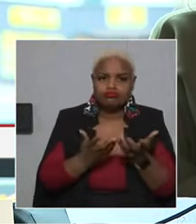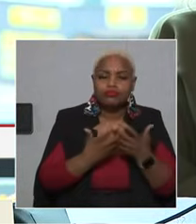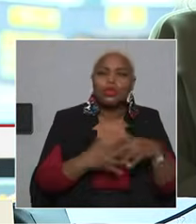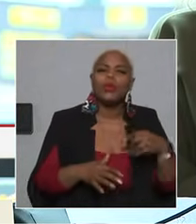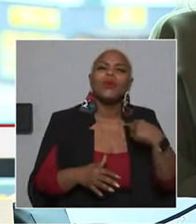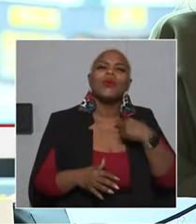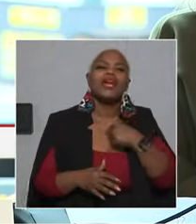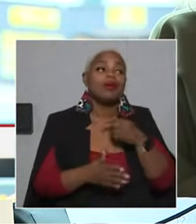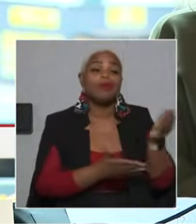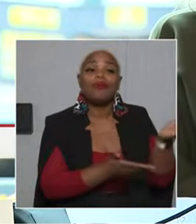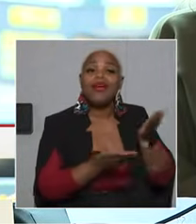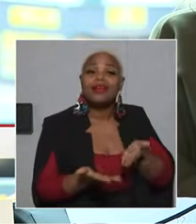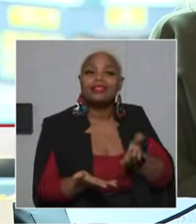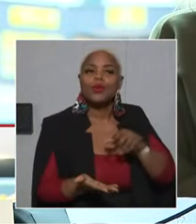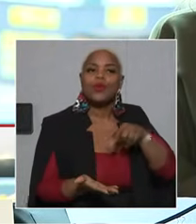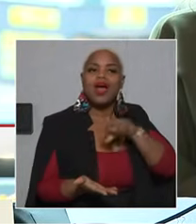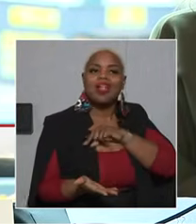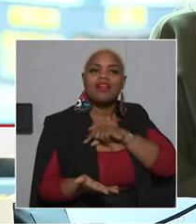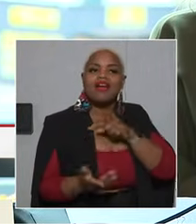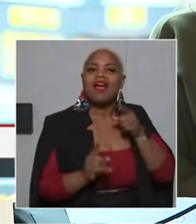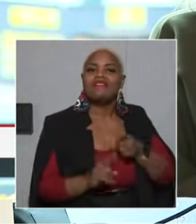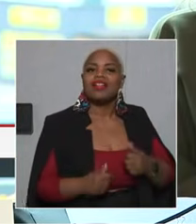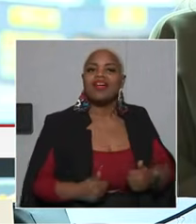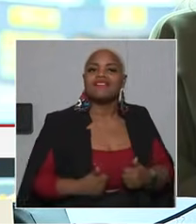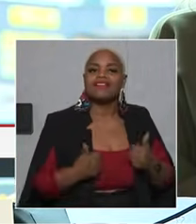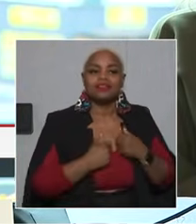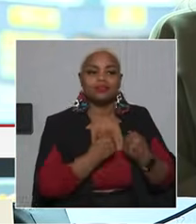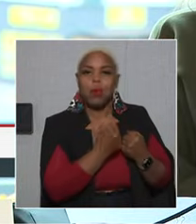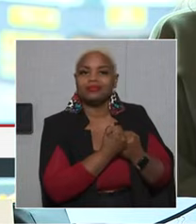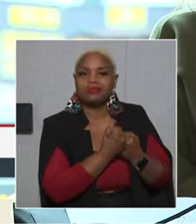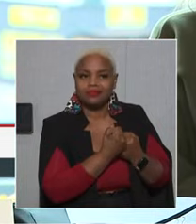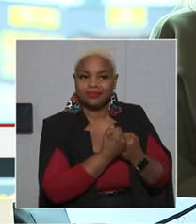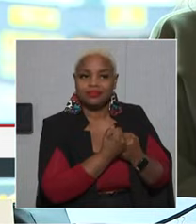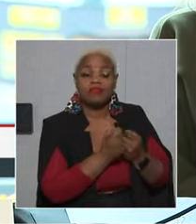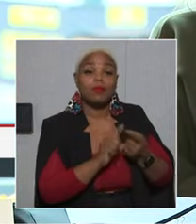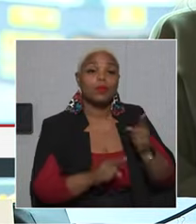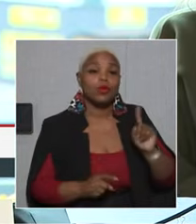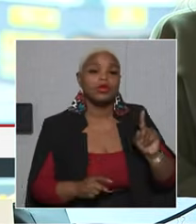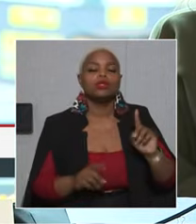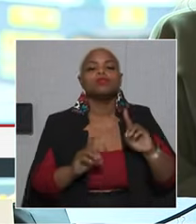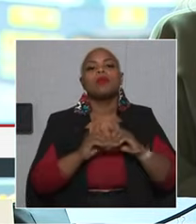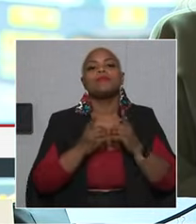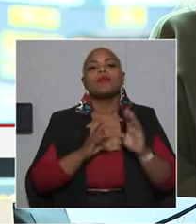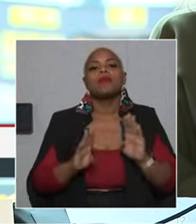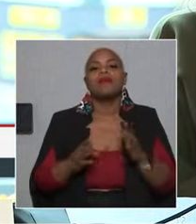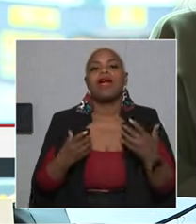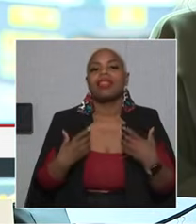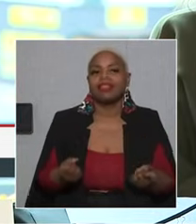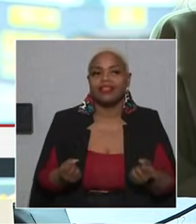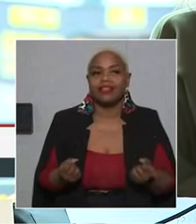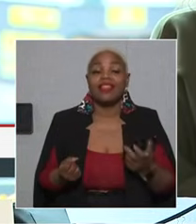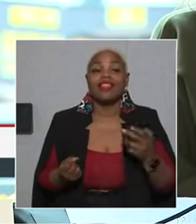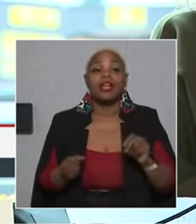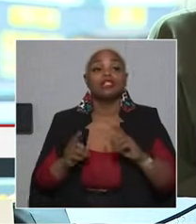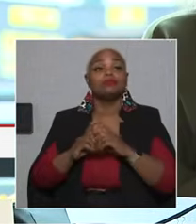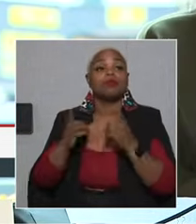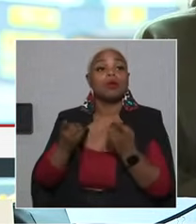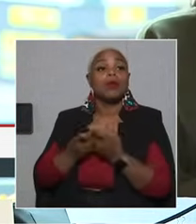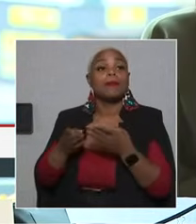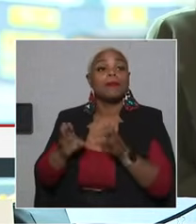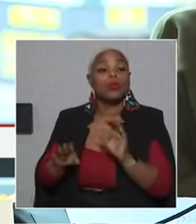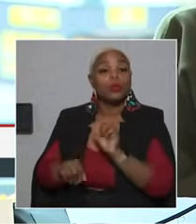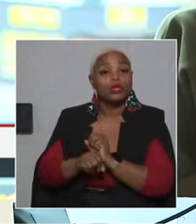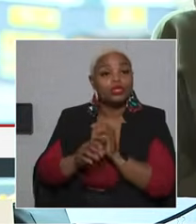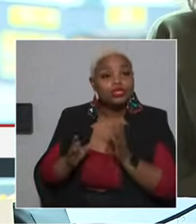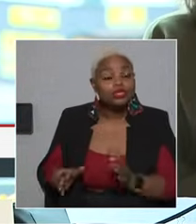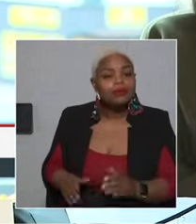life support from our DC government agencies, DBH, DPW, CFSA actually helped out,